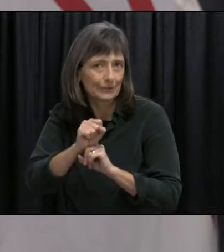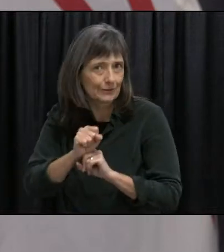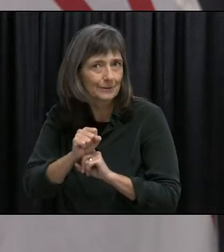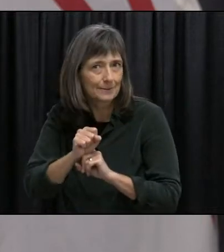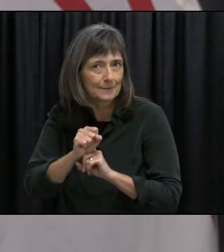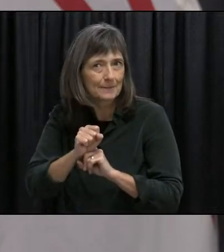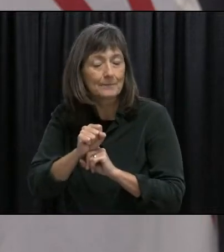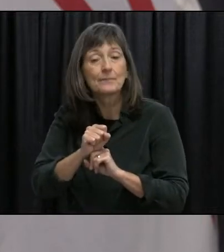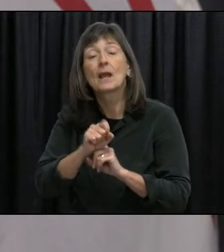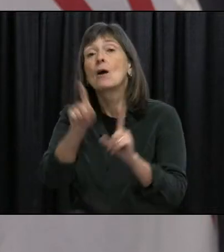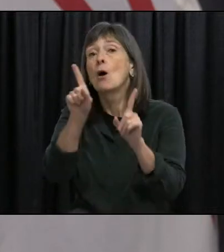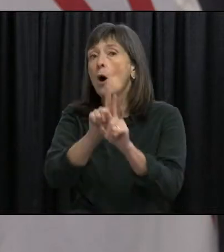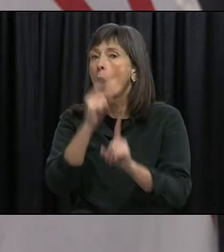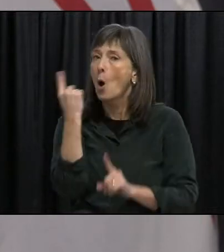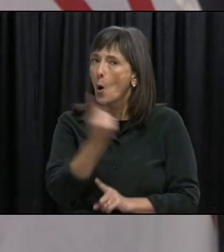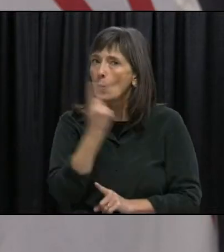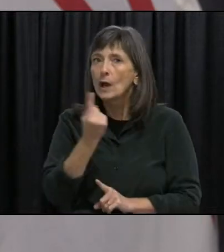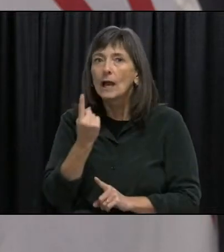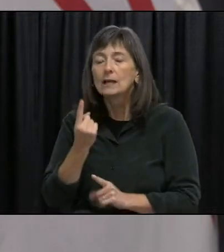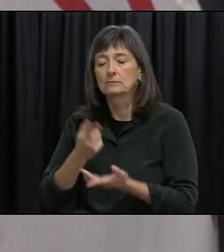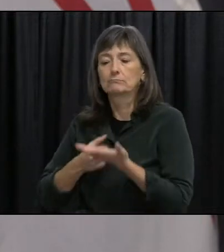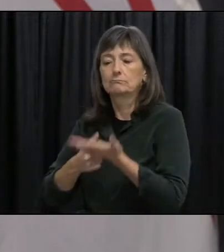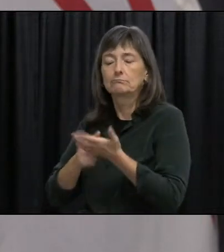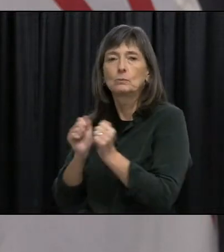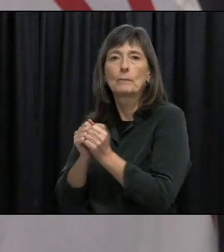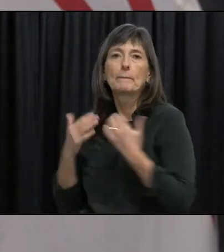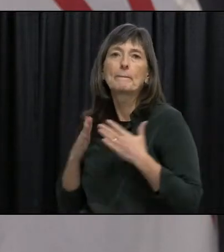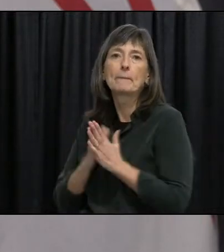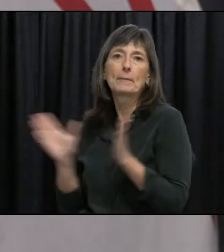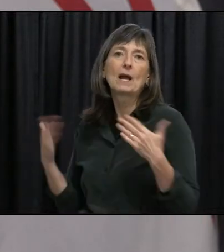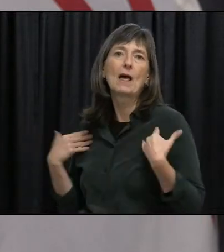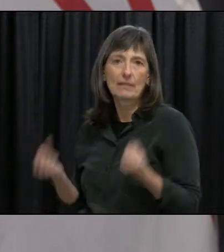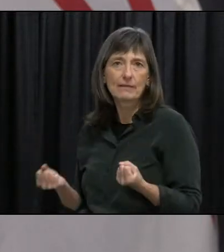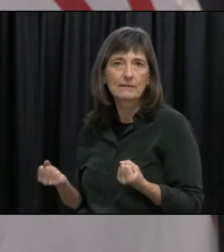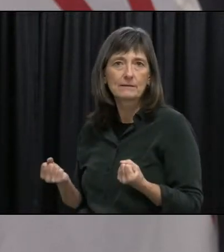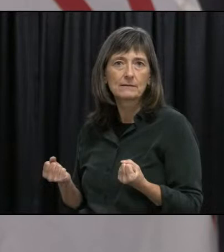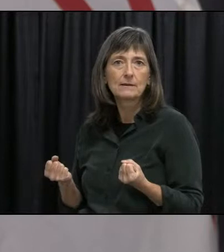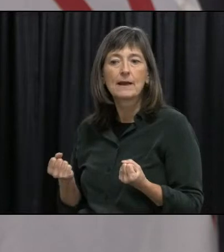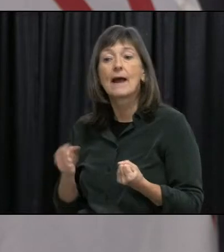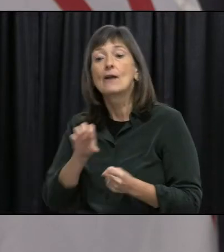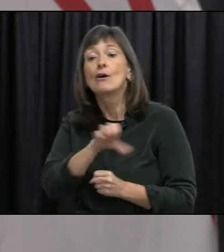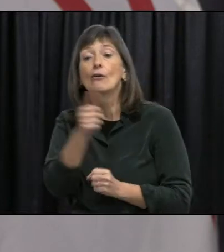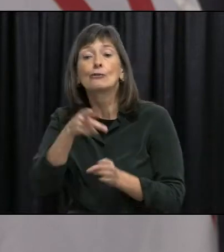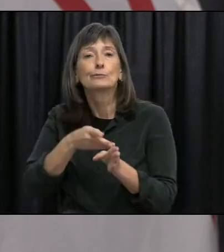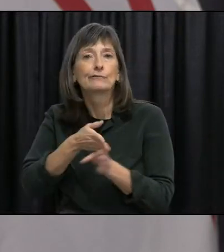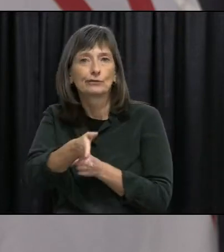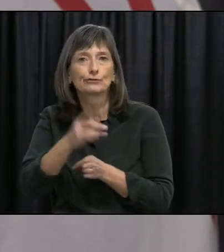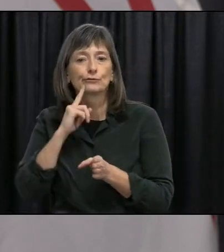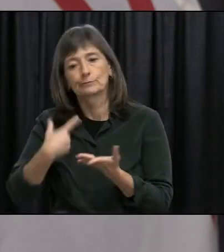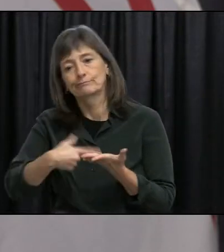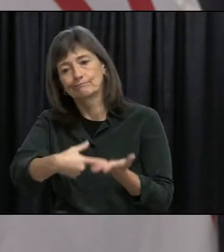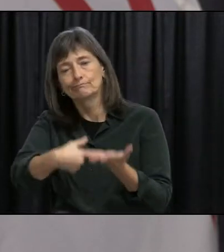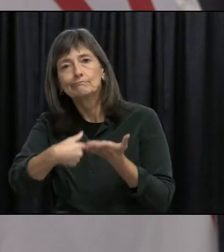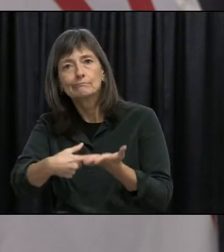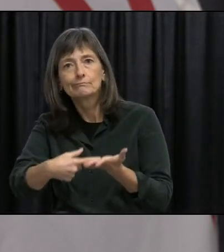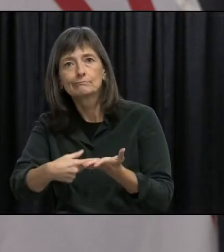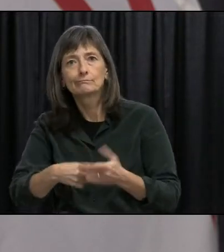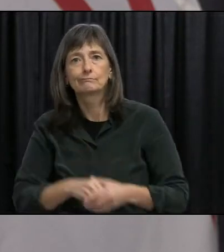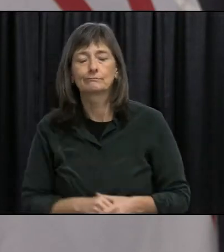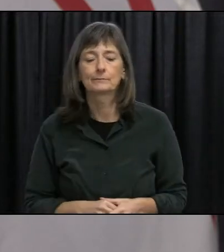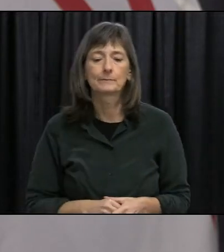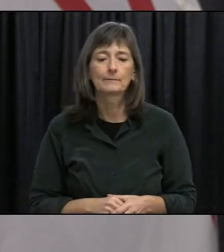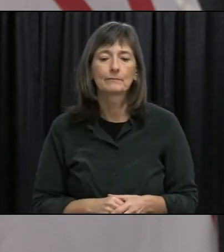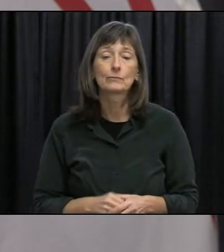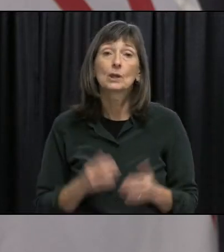on guidance from public health and consultation with a number of professionals. What we are doing